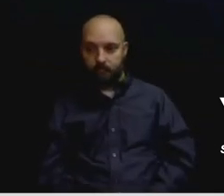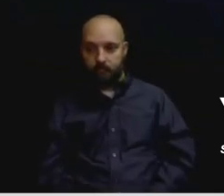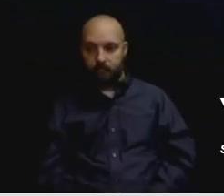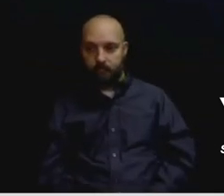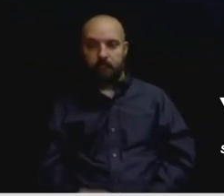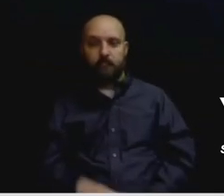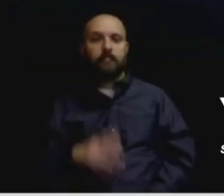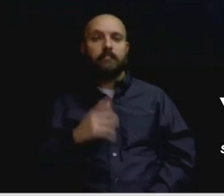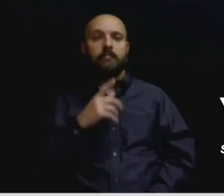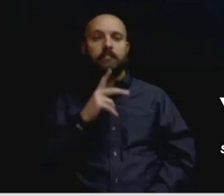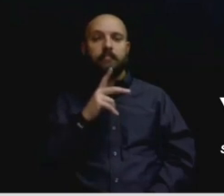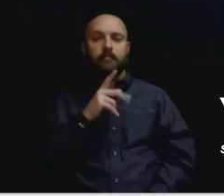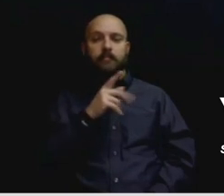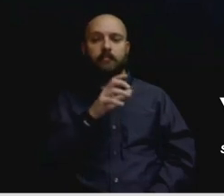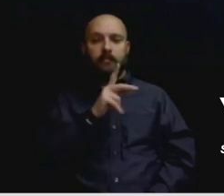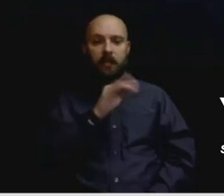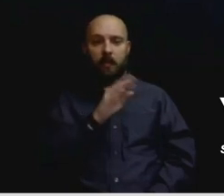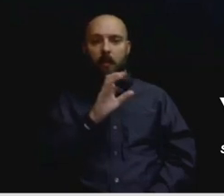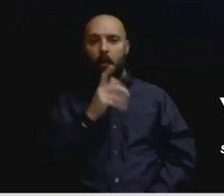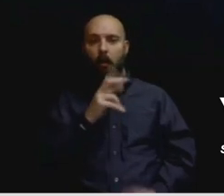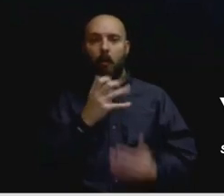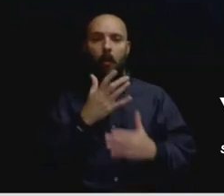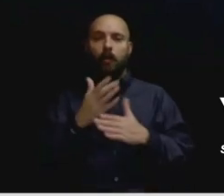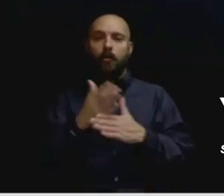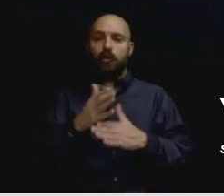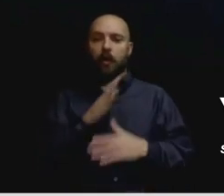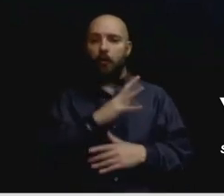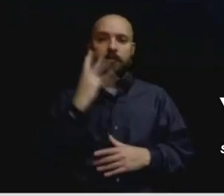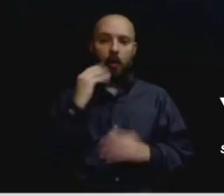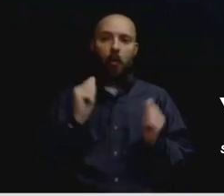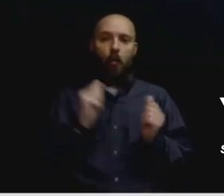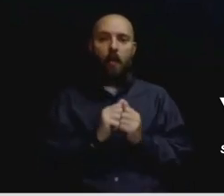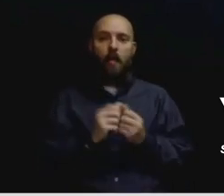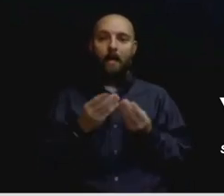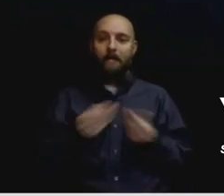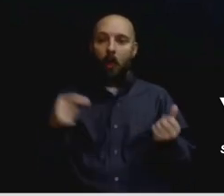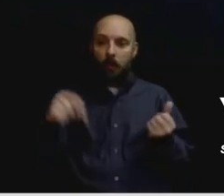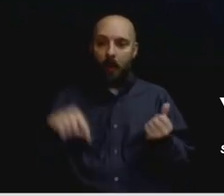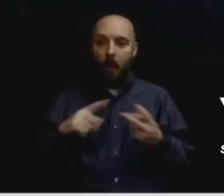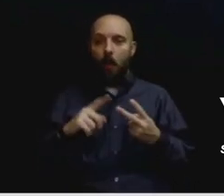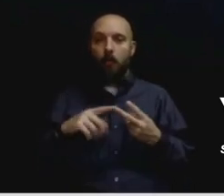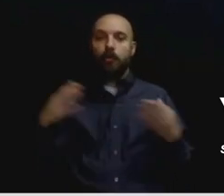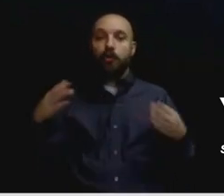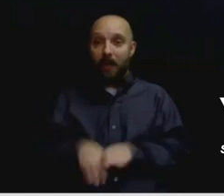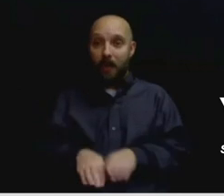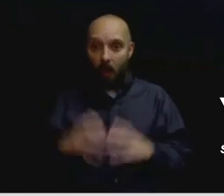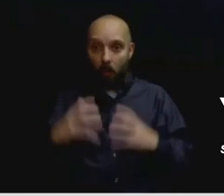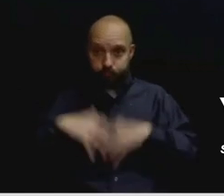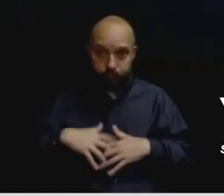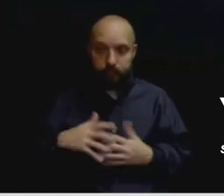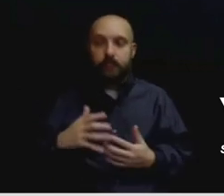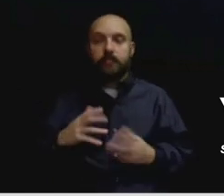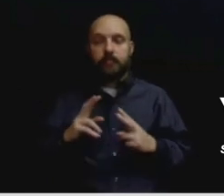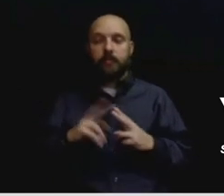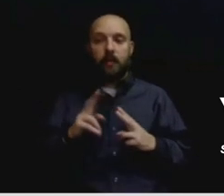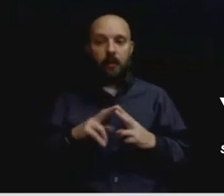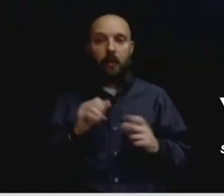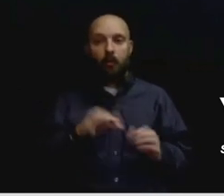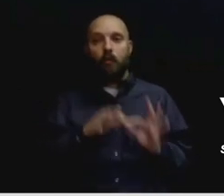wanted to share a little bit about their experience with meltdowns and shutdowns, because that's can be very related to their